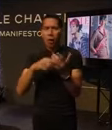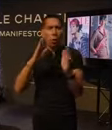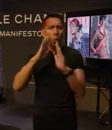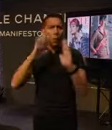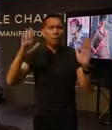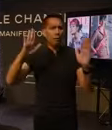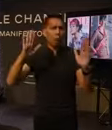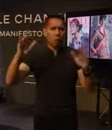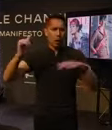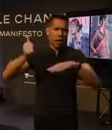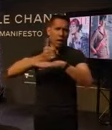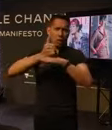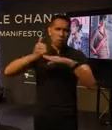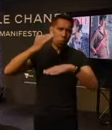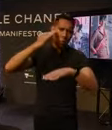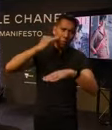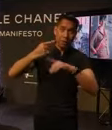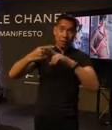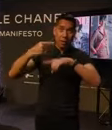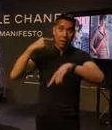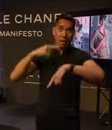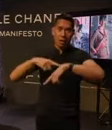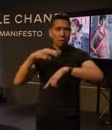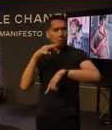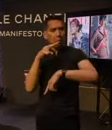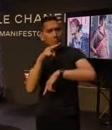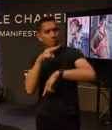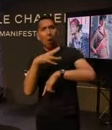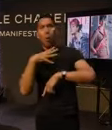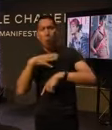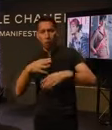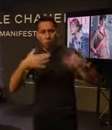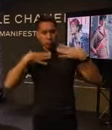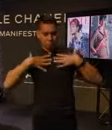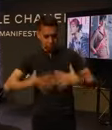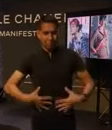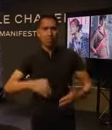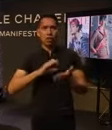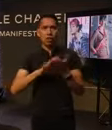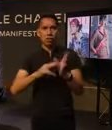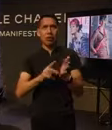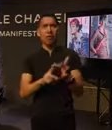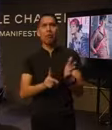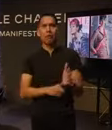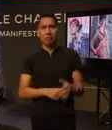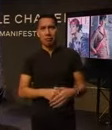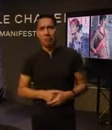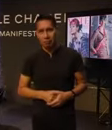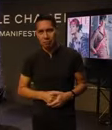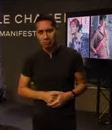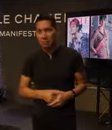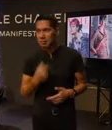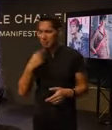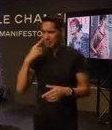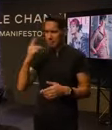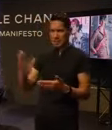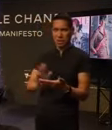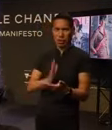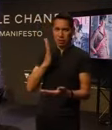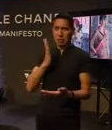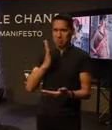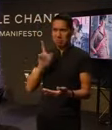the time were very keen on wearing Chanel once again. I mean, I think that's quite an interesting point